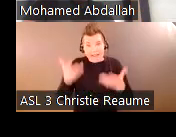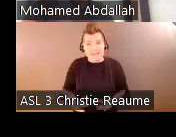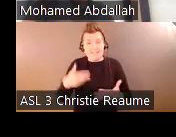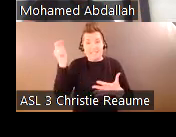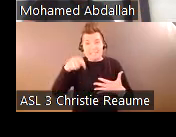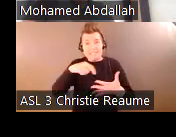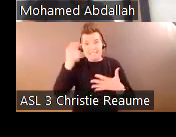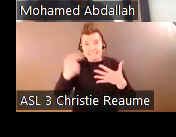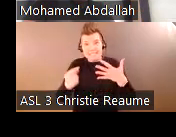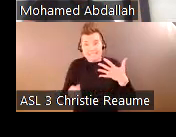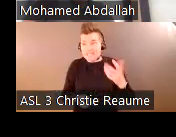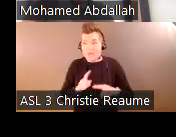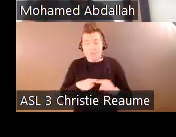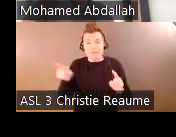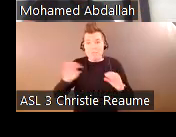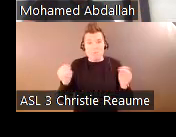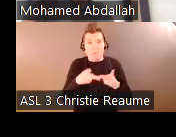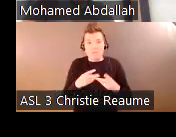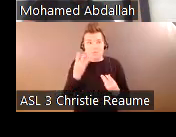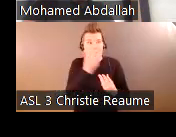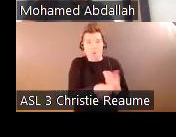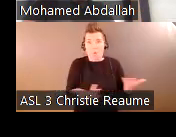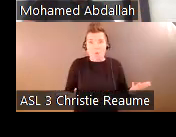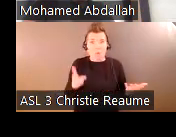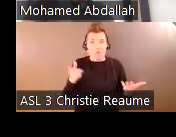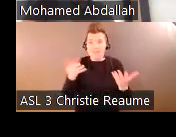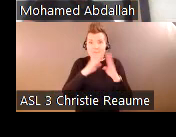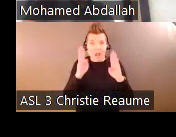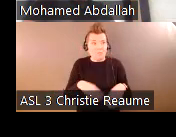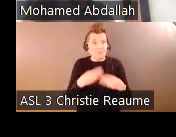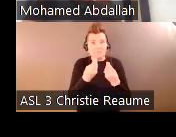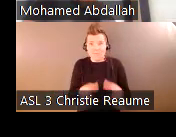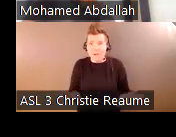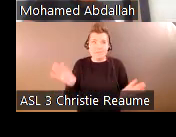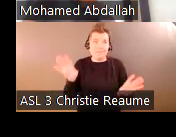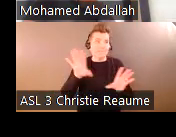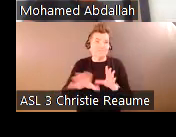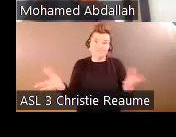they end up being homeless and losing their housing for various reasons.